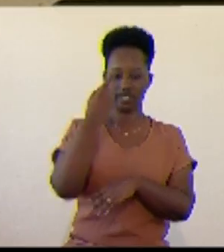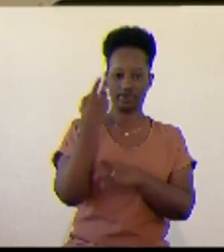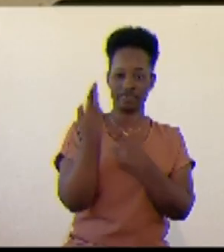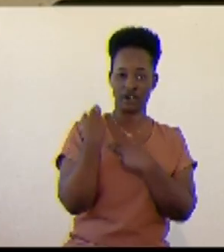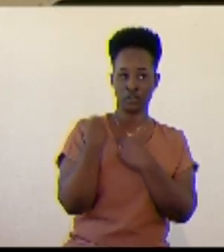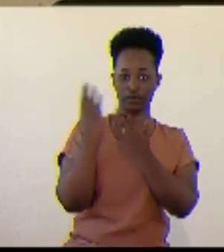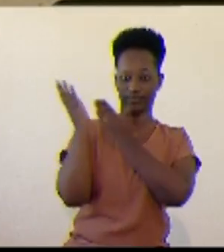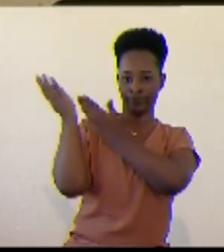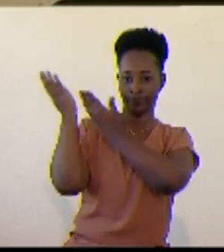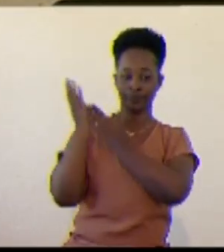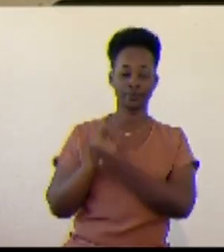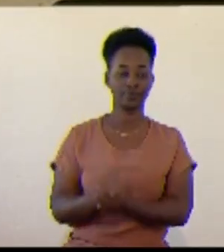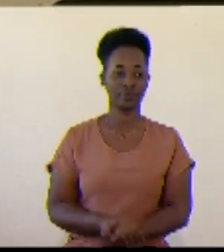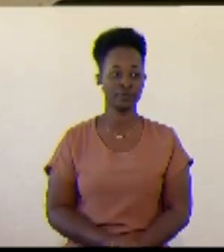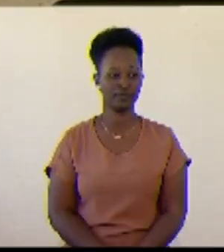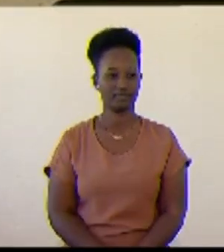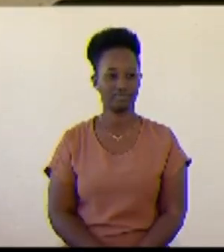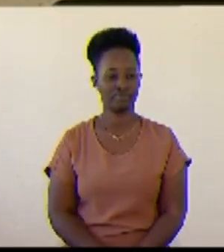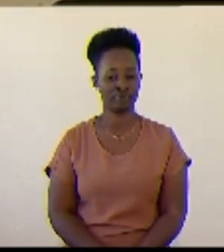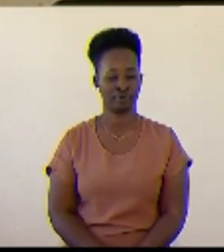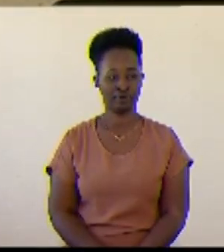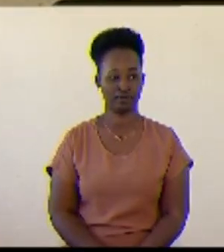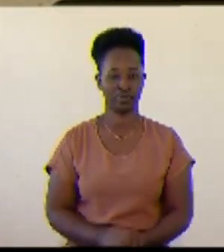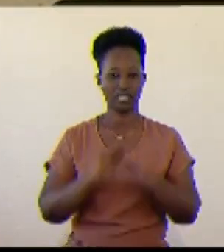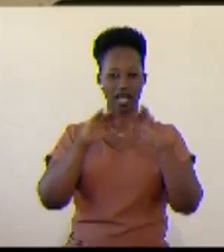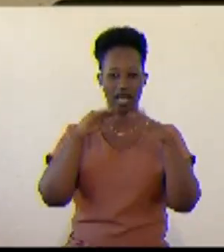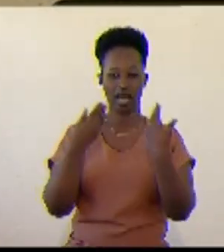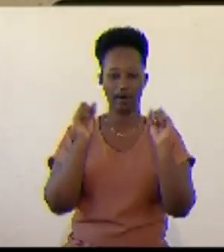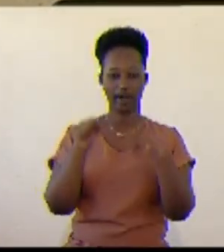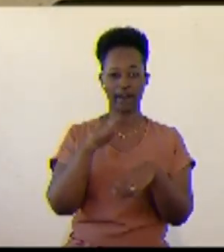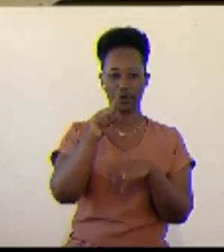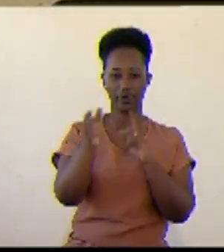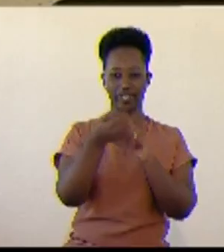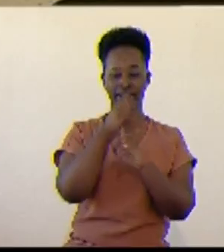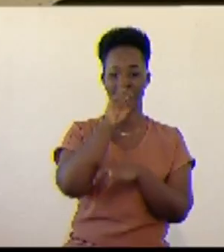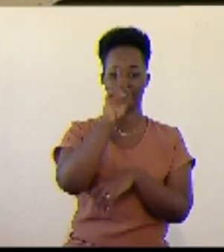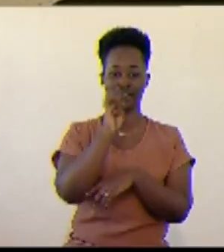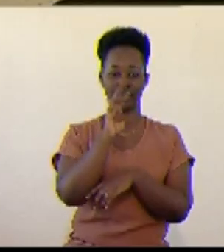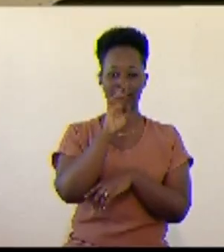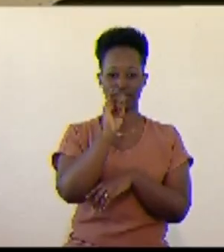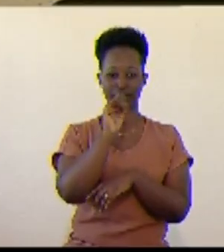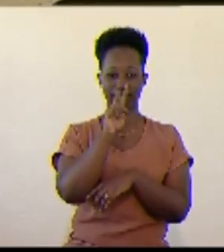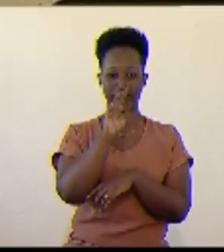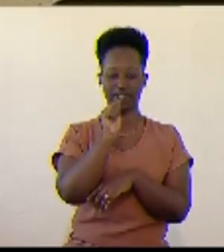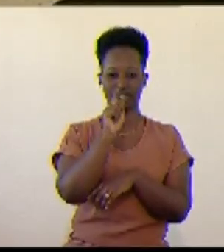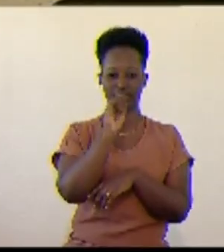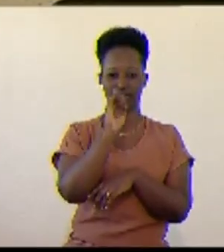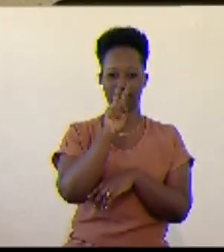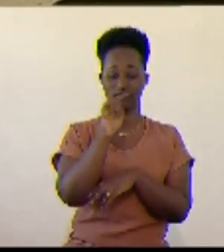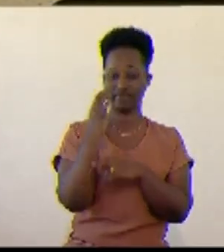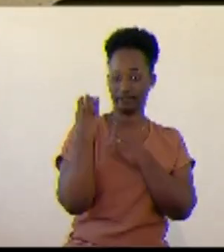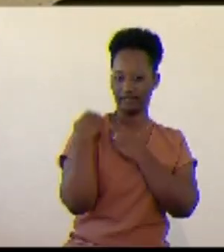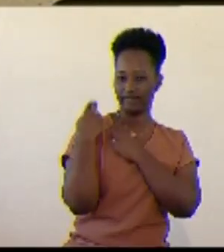to 3x plus 9. So how can you get a derivative function of this? So you have to first know this.